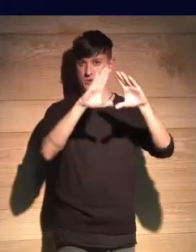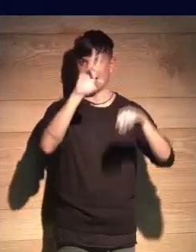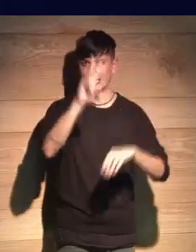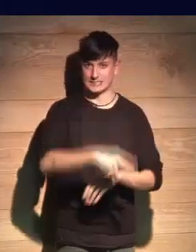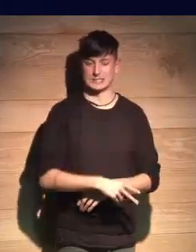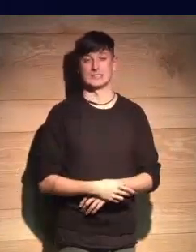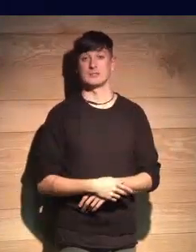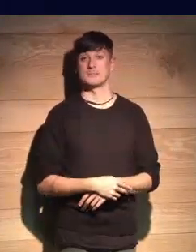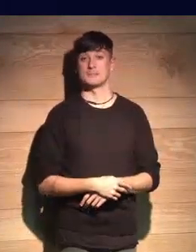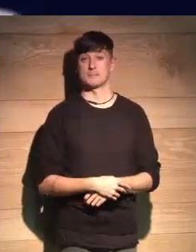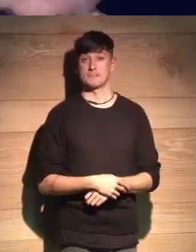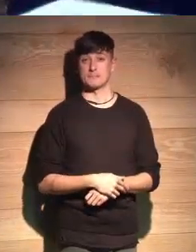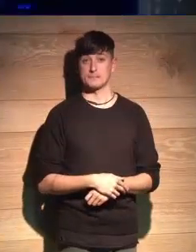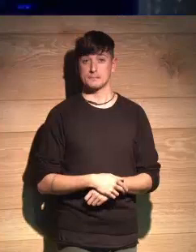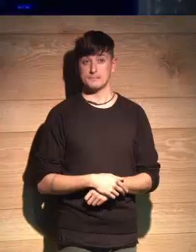that's feminism.